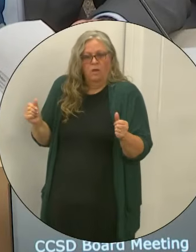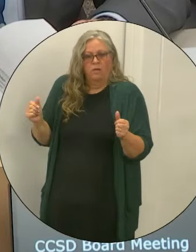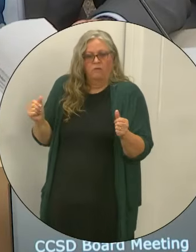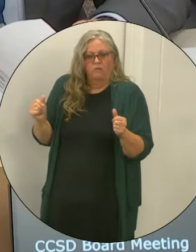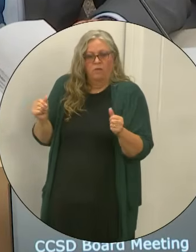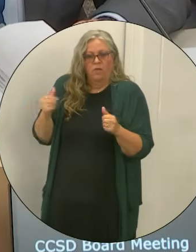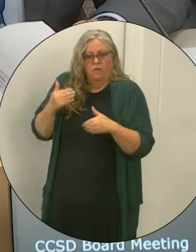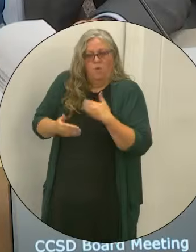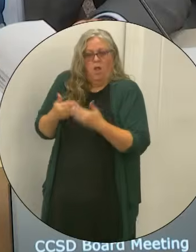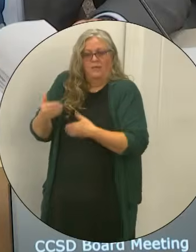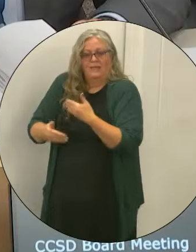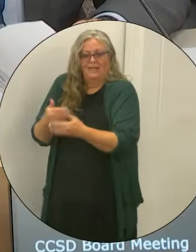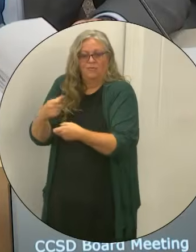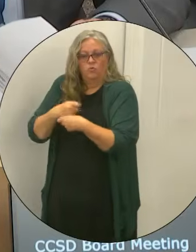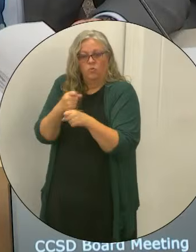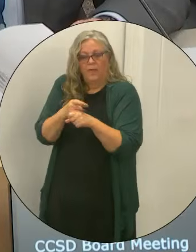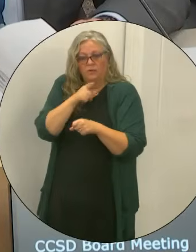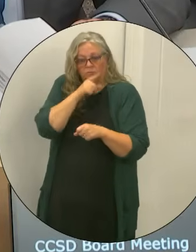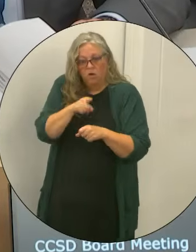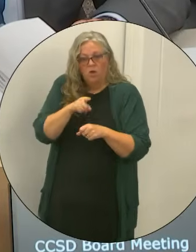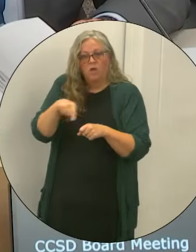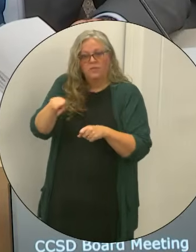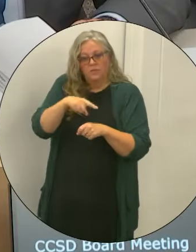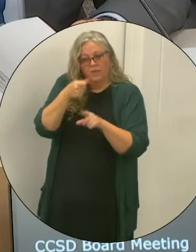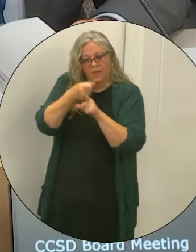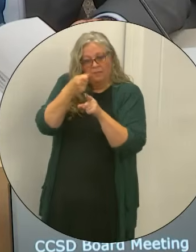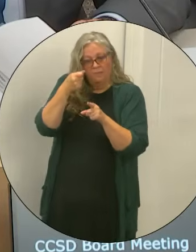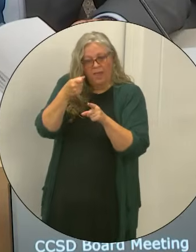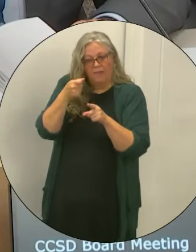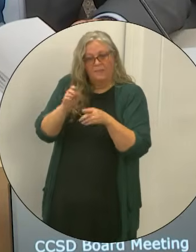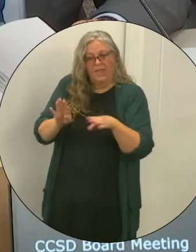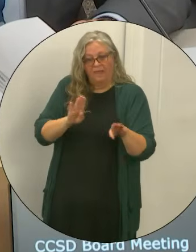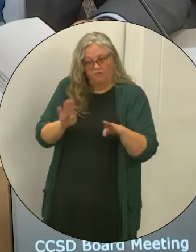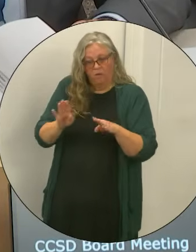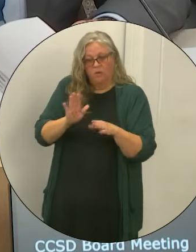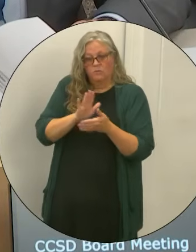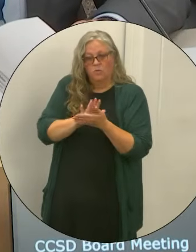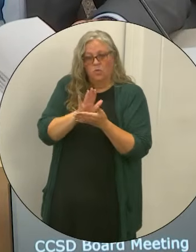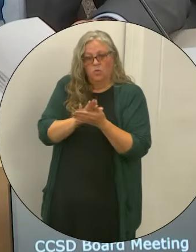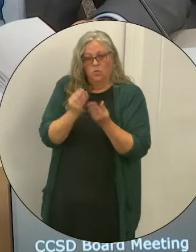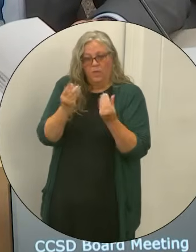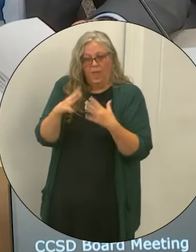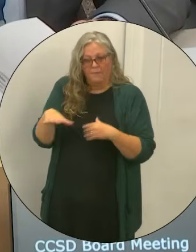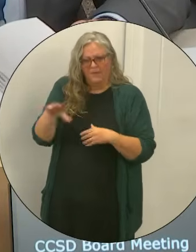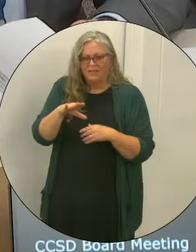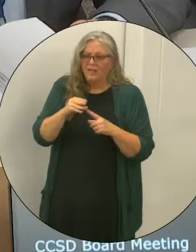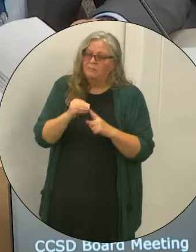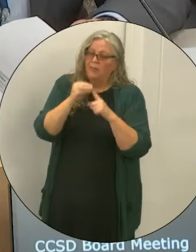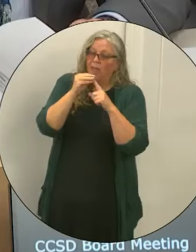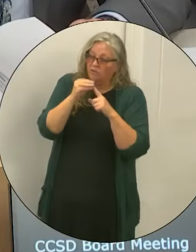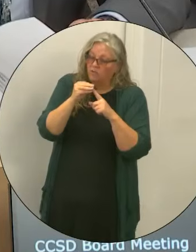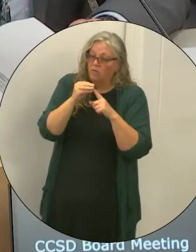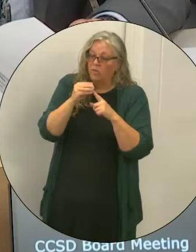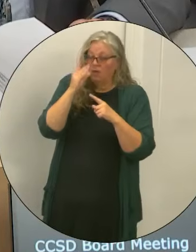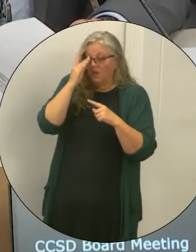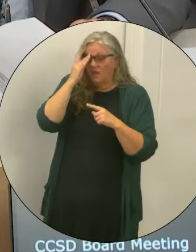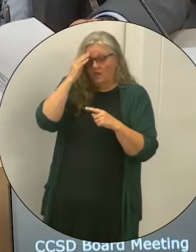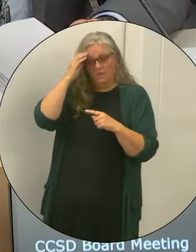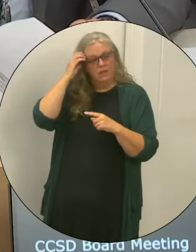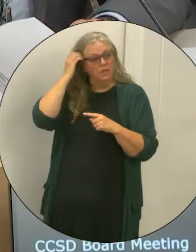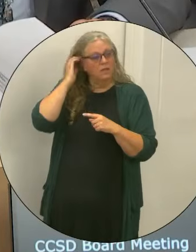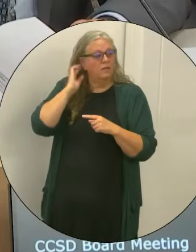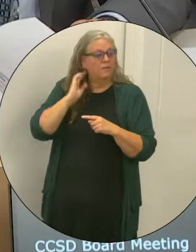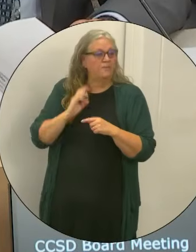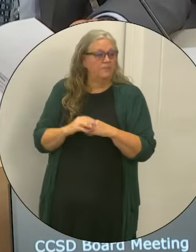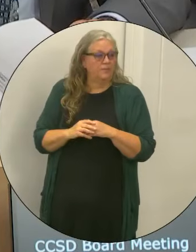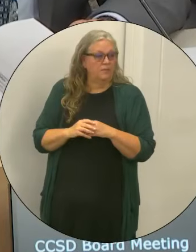that those incidents that impact behavior on our school campuses, especially those ones that are